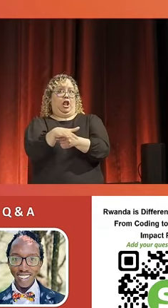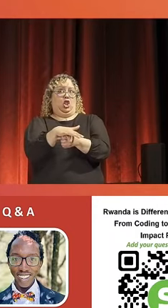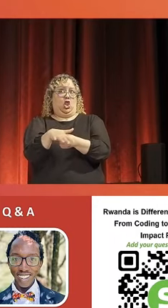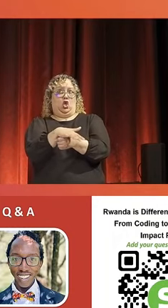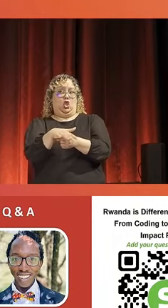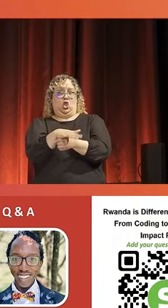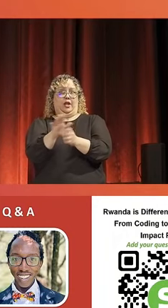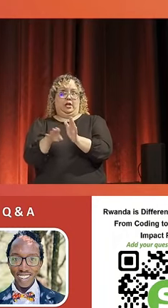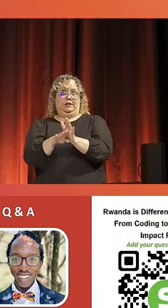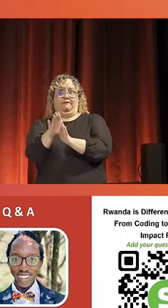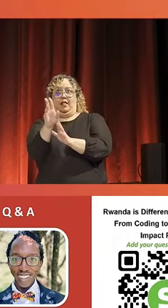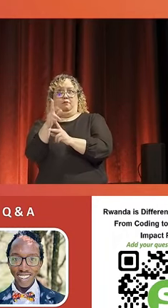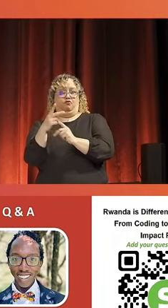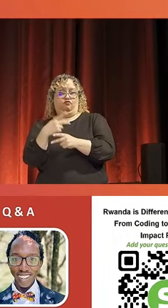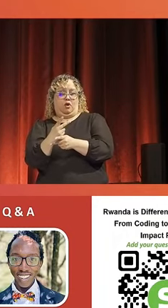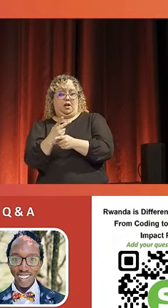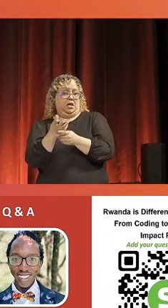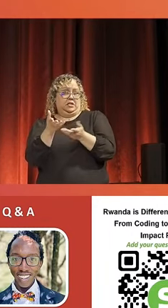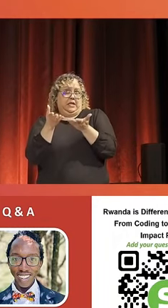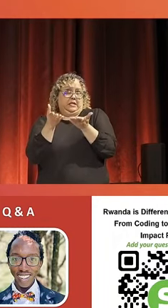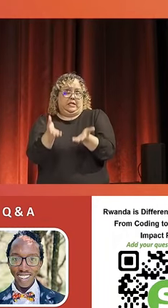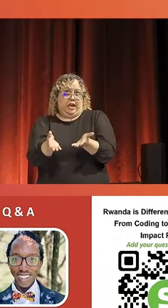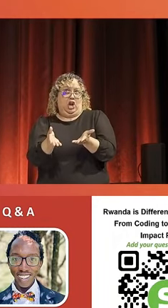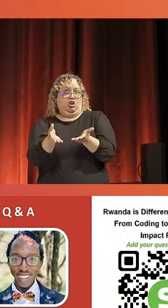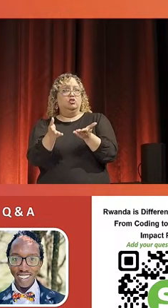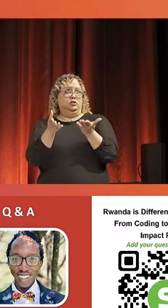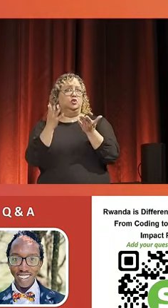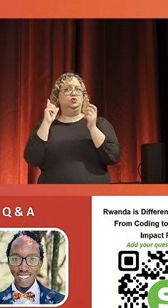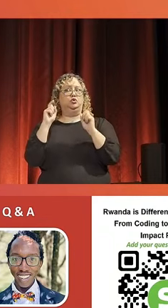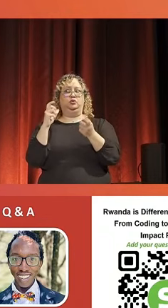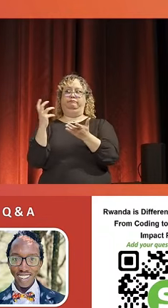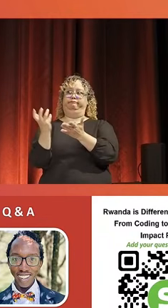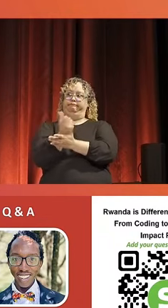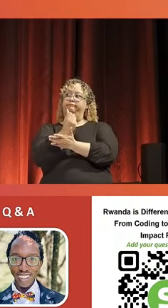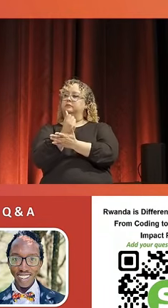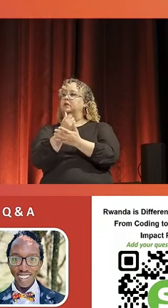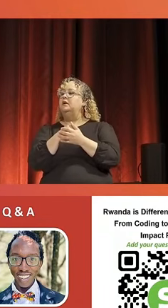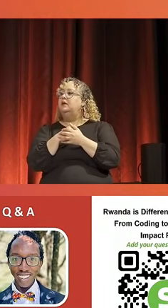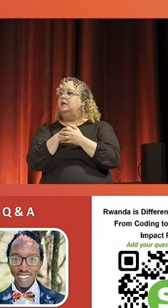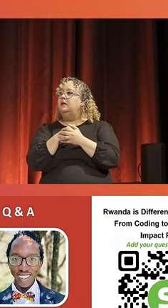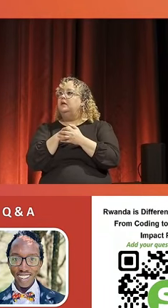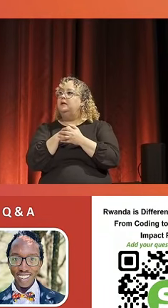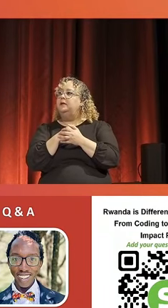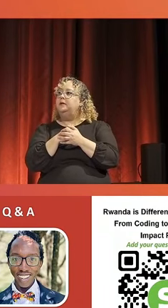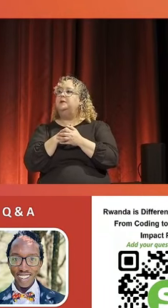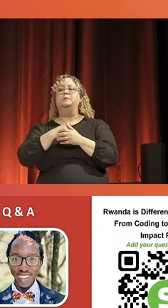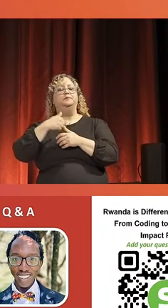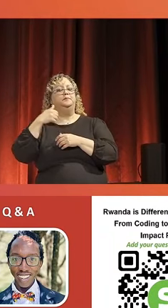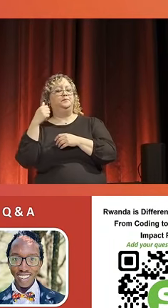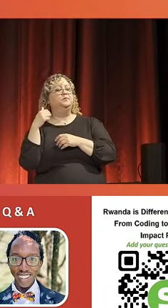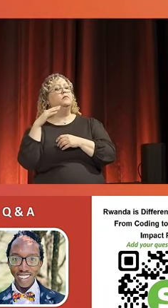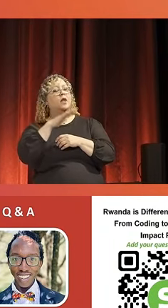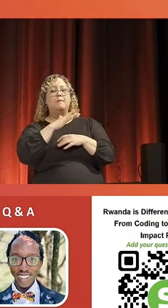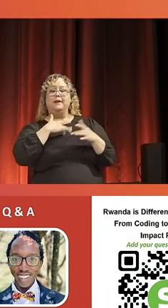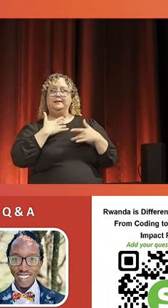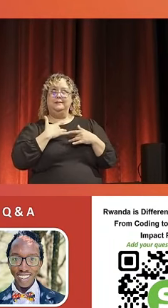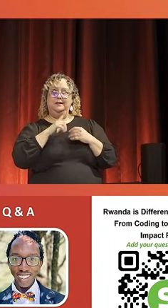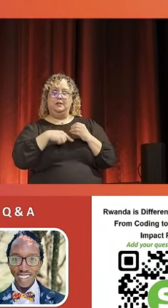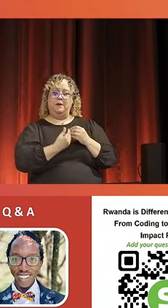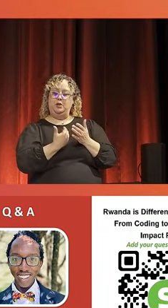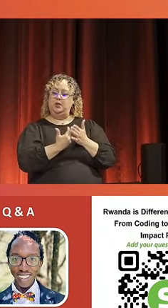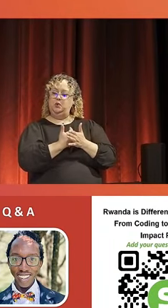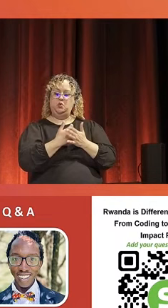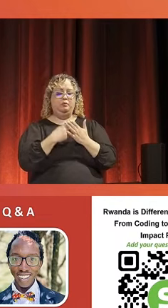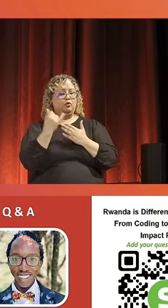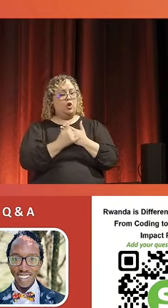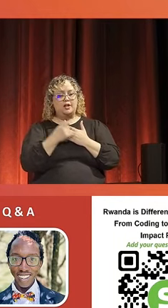So one last question, which is, I don't know, wanted you to riff a little bit. I'm so excited about your new project within the healthcare